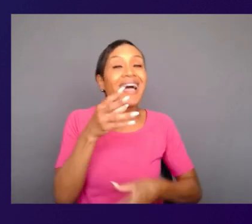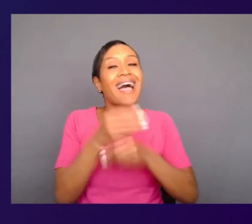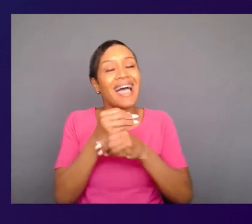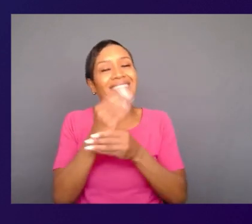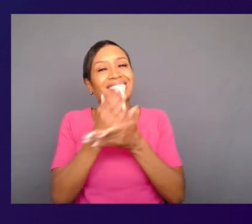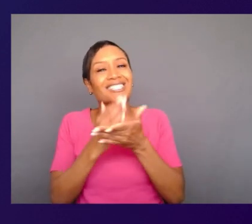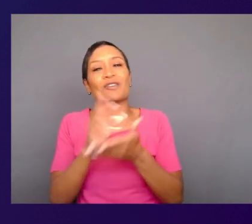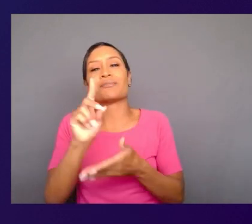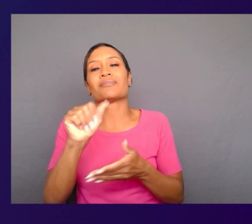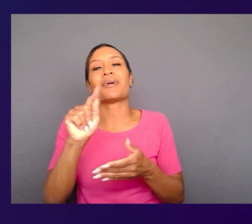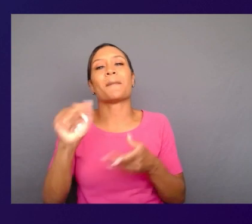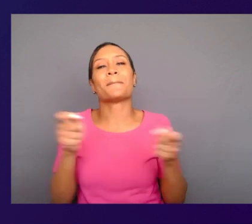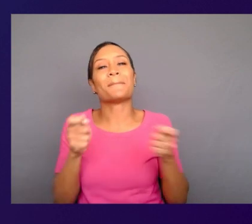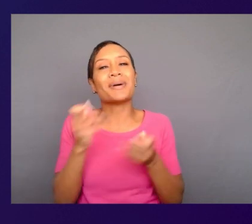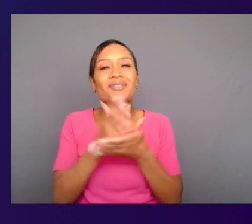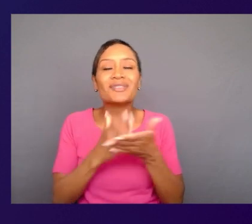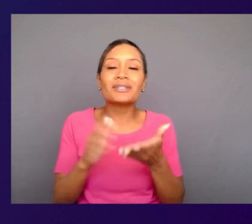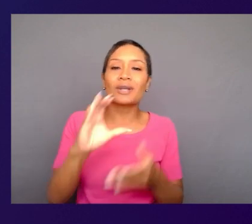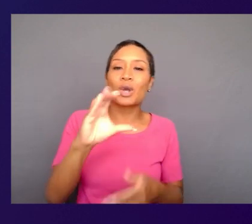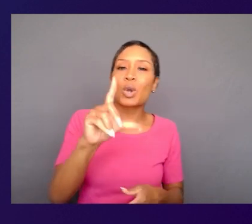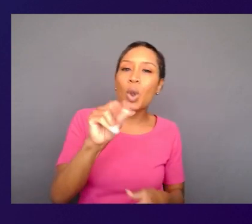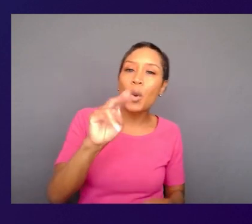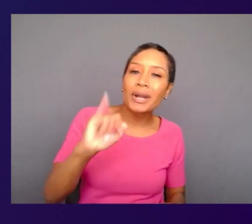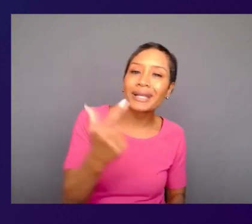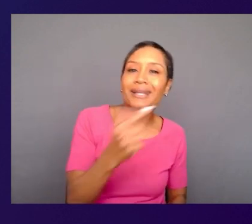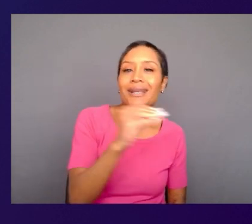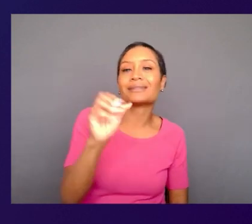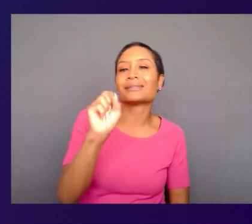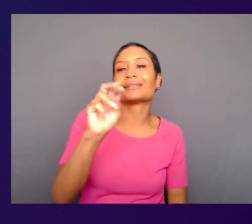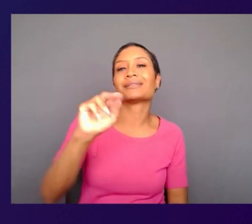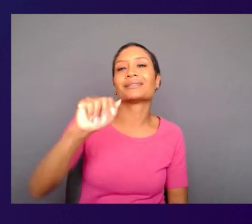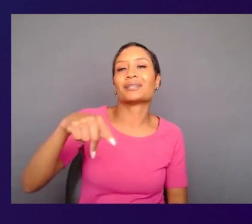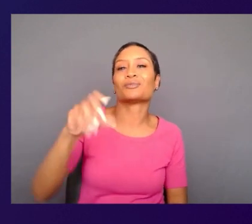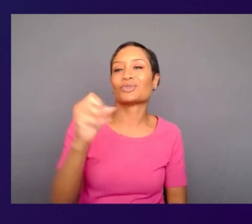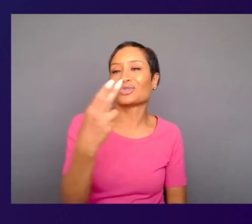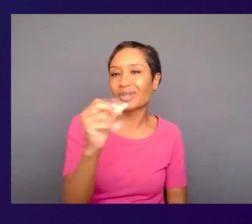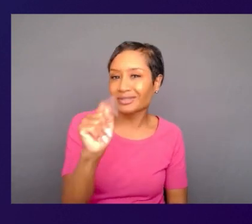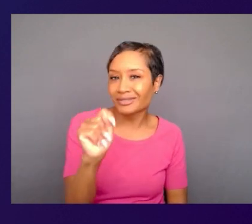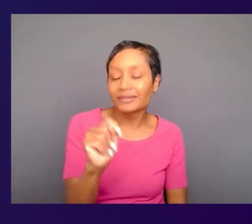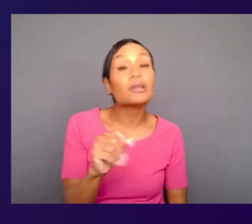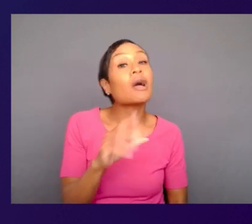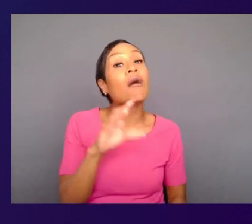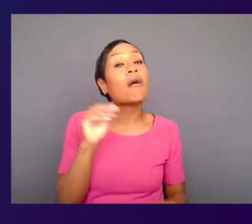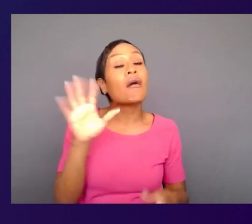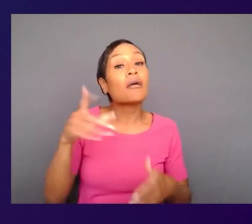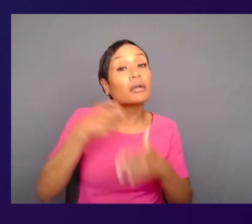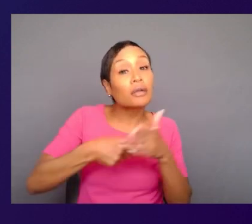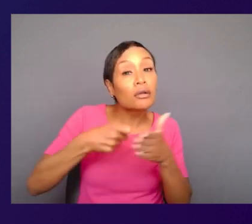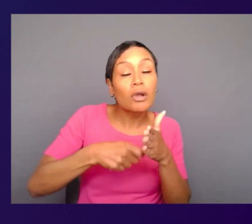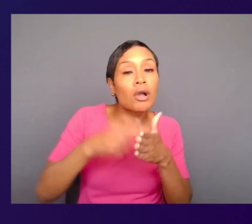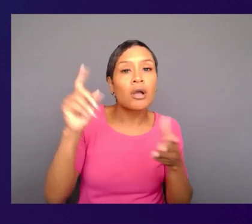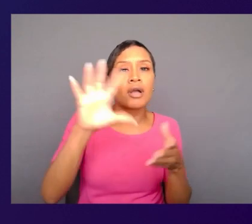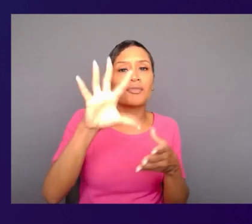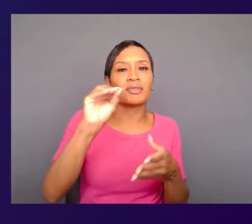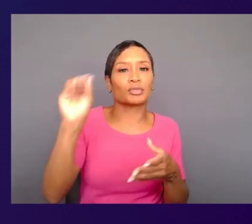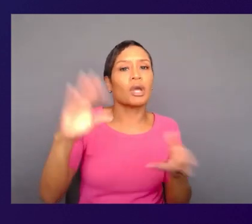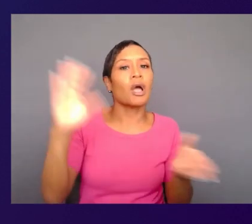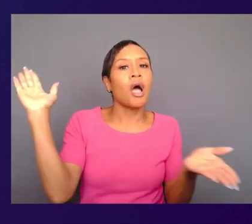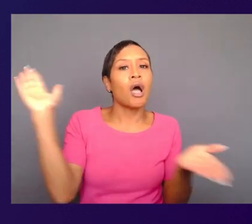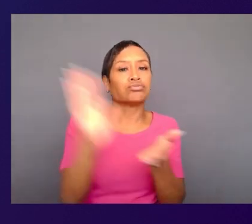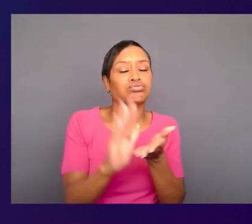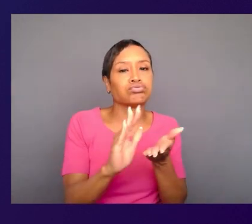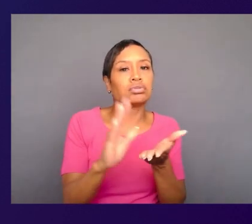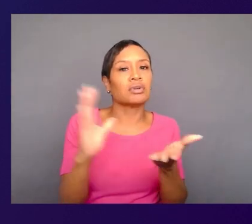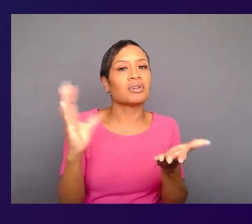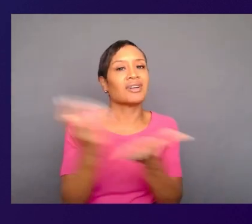data management features such as cloning and snapshots. They're also able to reduce their costs by 50%, leveraging some of